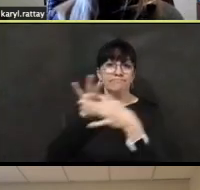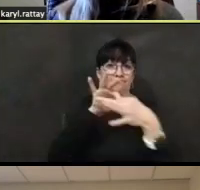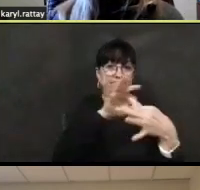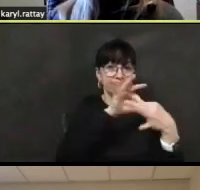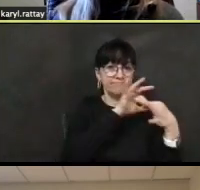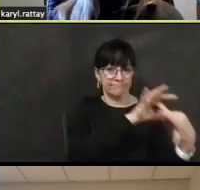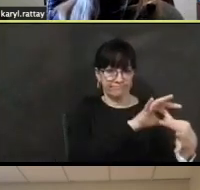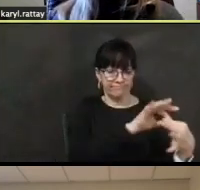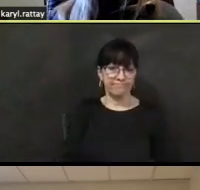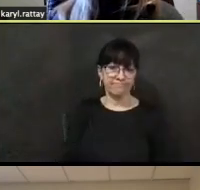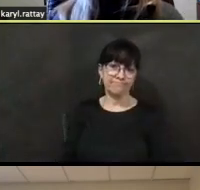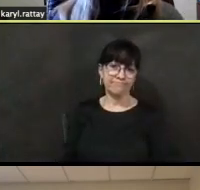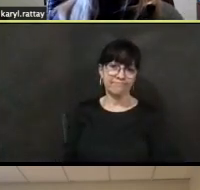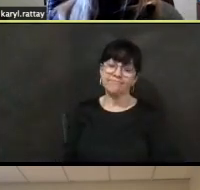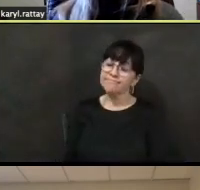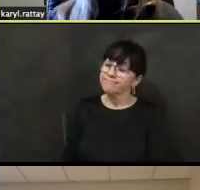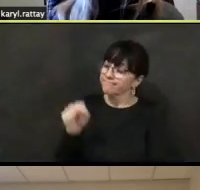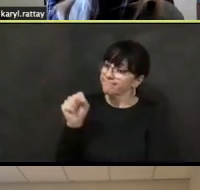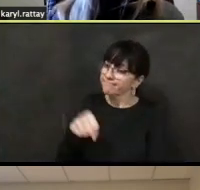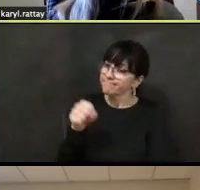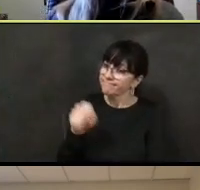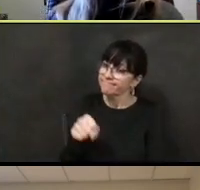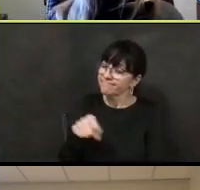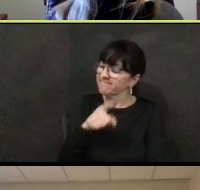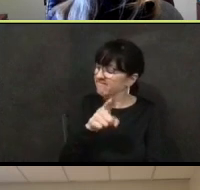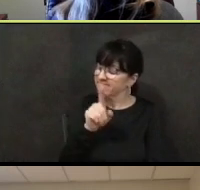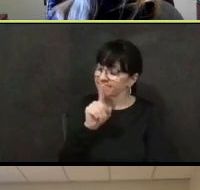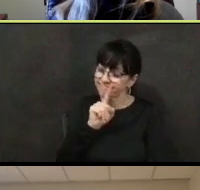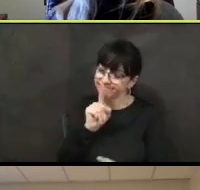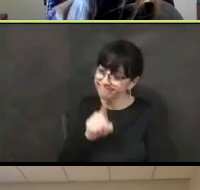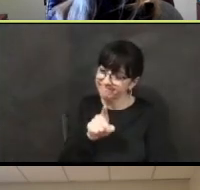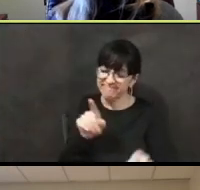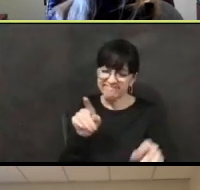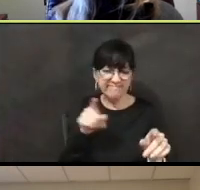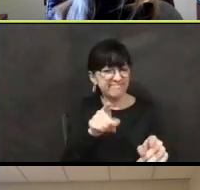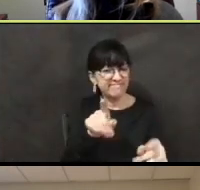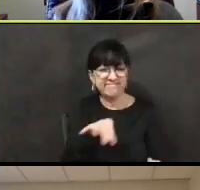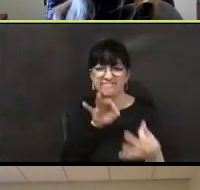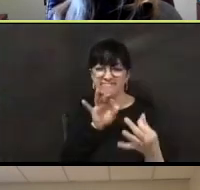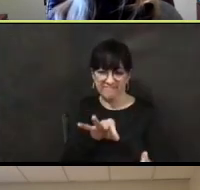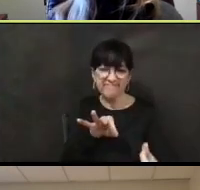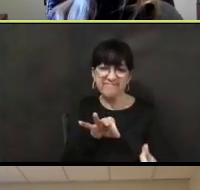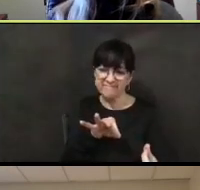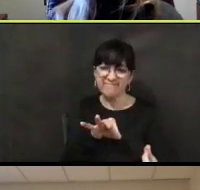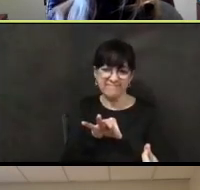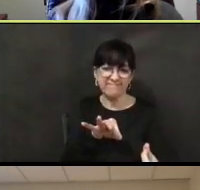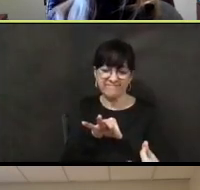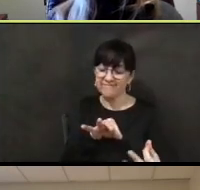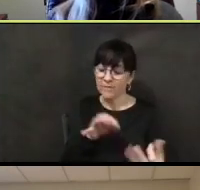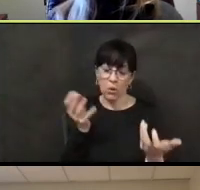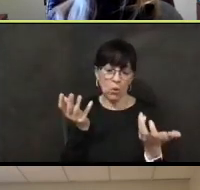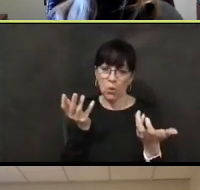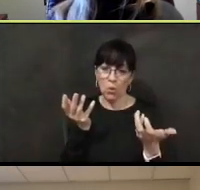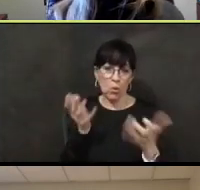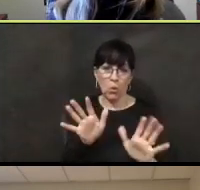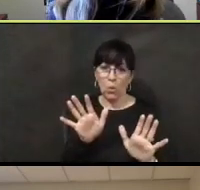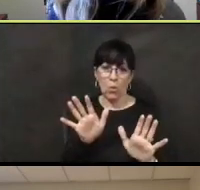completely. Doing it in tandem with our neighbors is going to be important. Otherwise, people will pile into our state, making